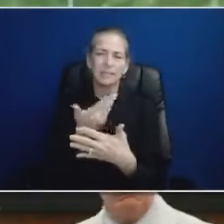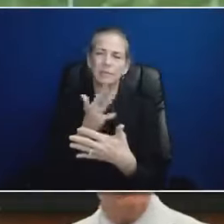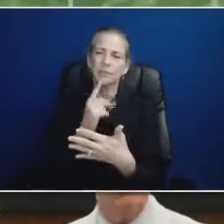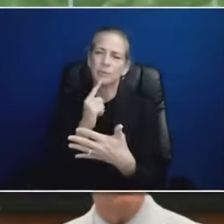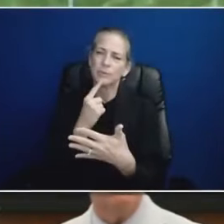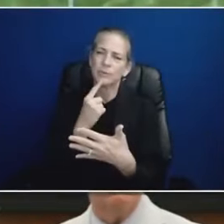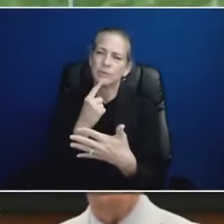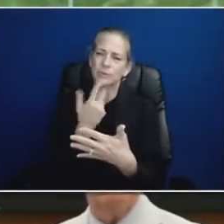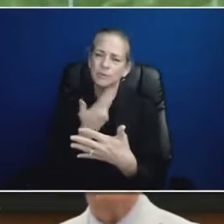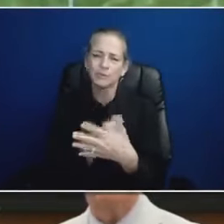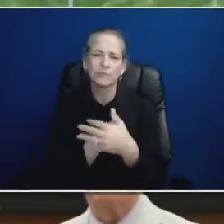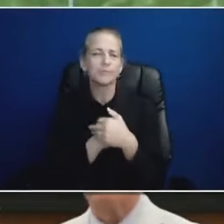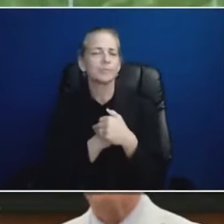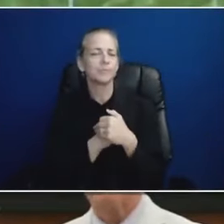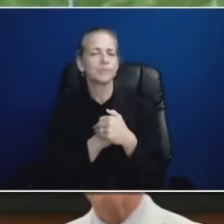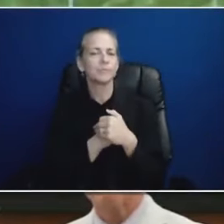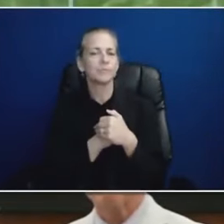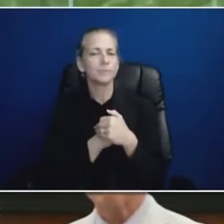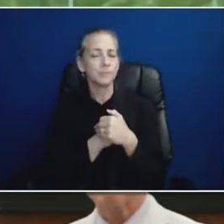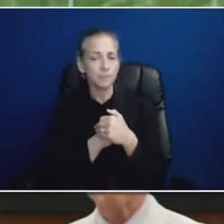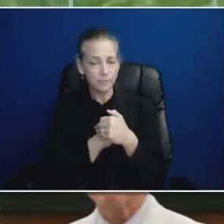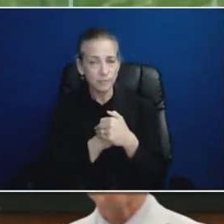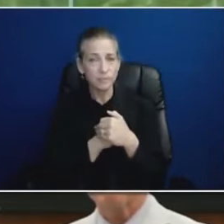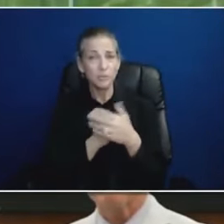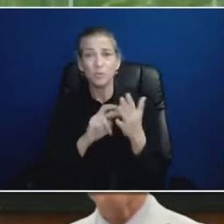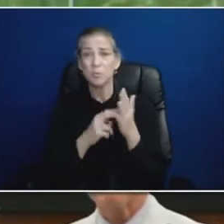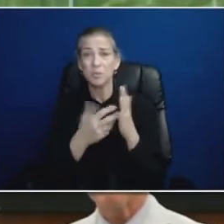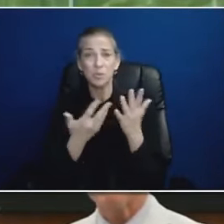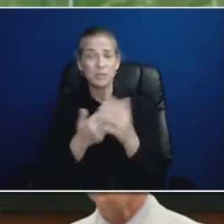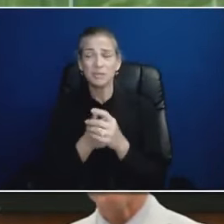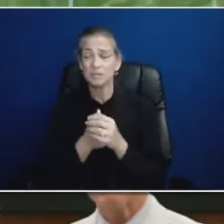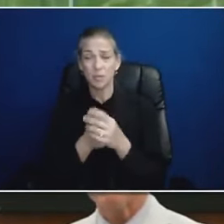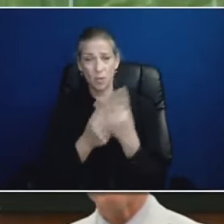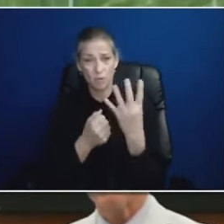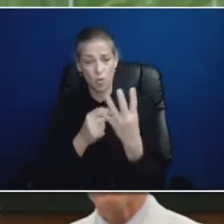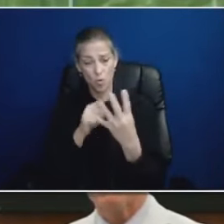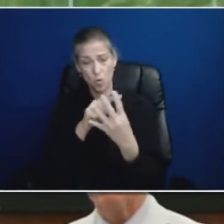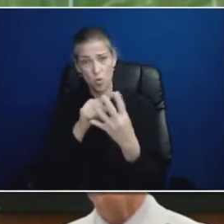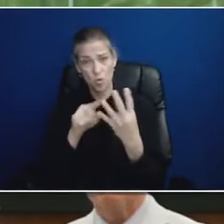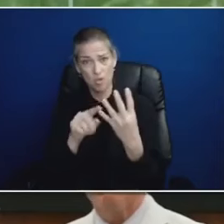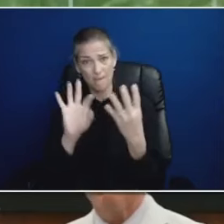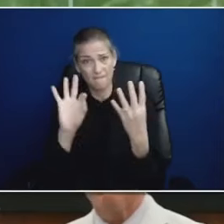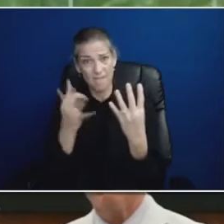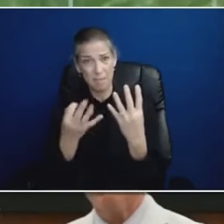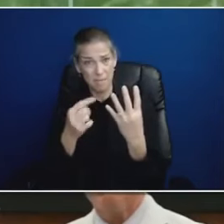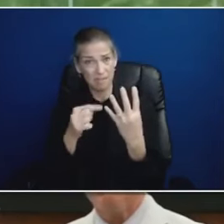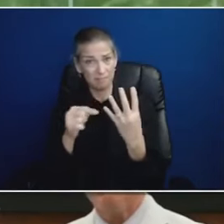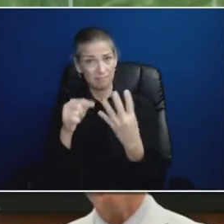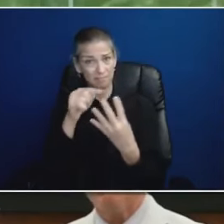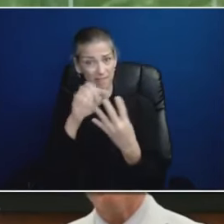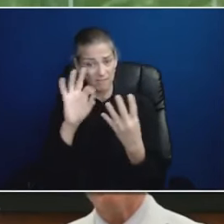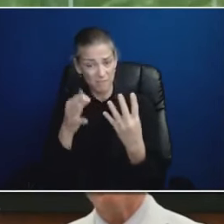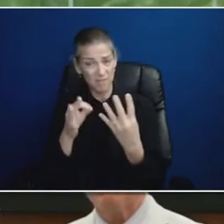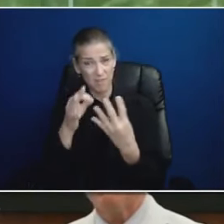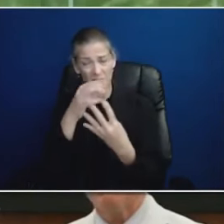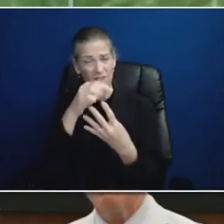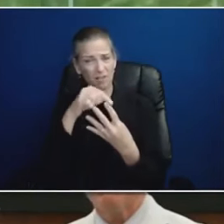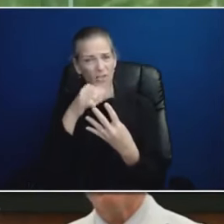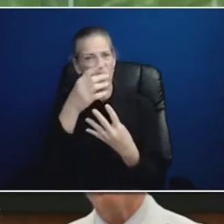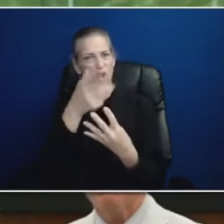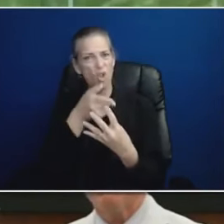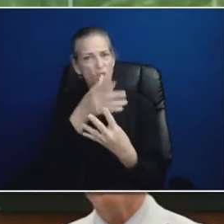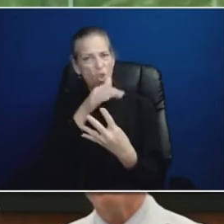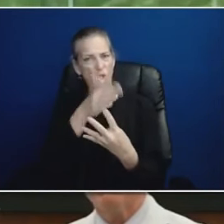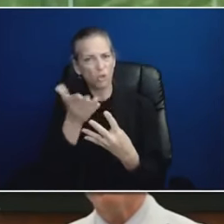means we know that there are at least four families this morning that have suffered the loss of a loved one less than 24 hours